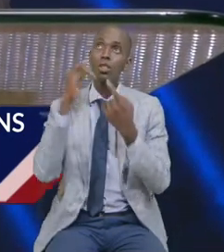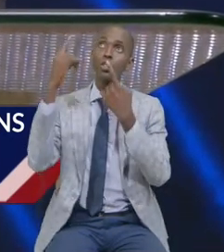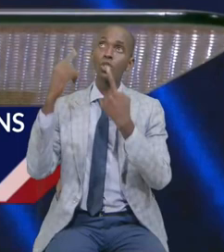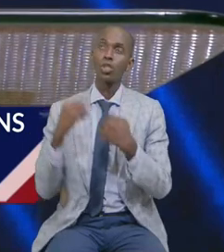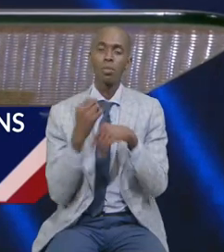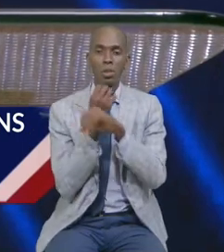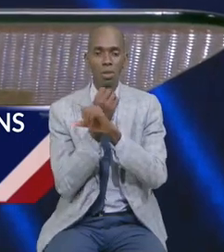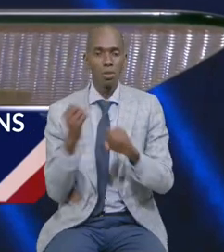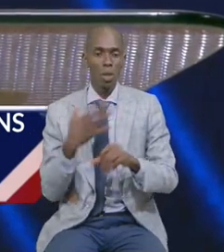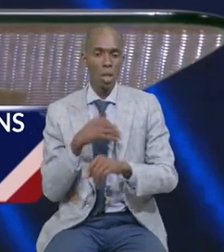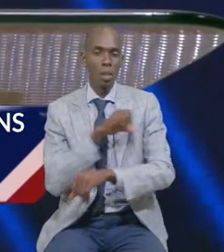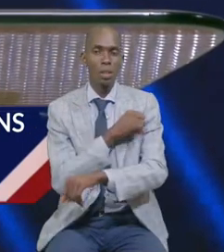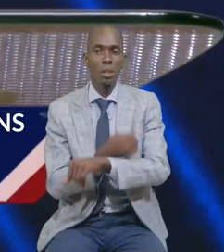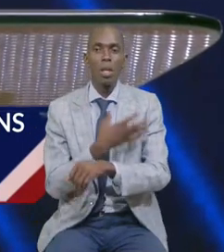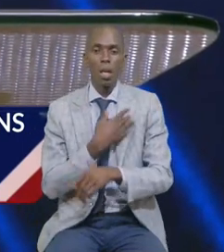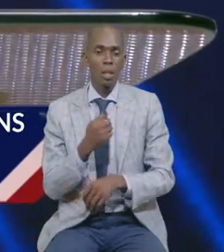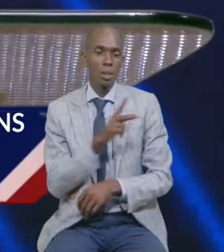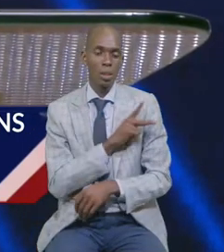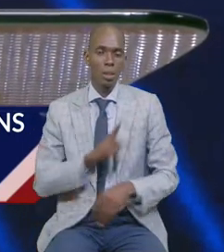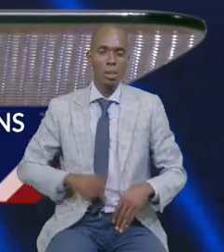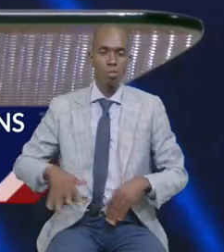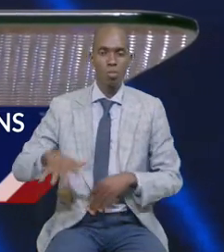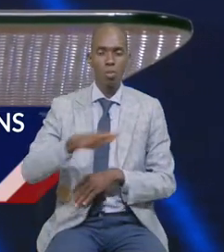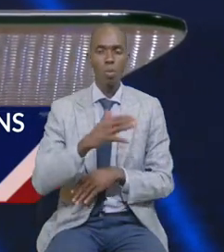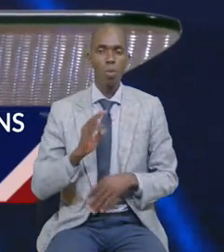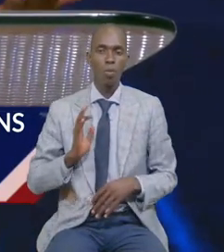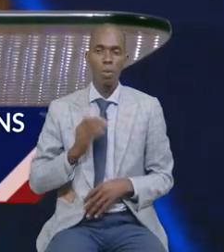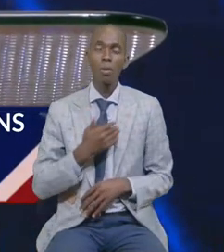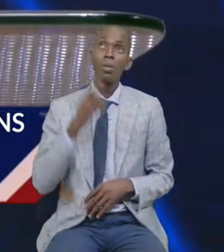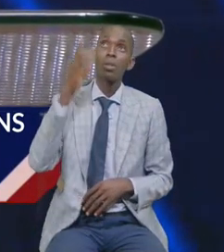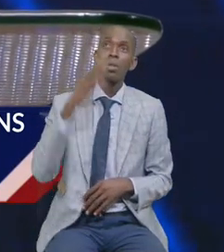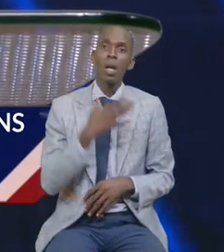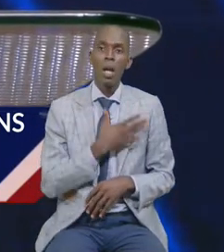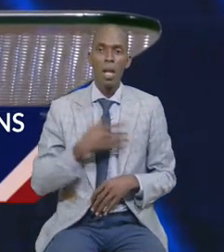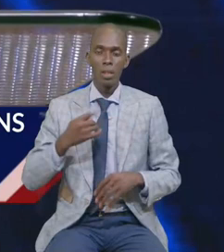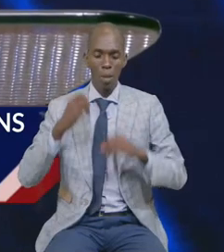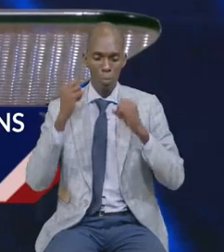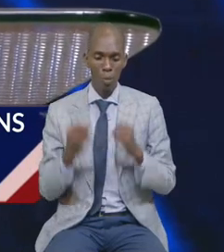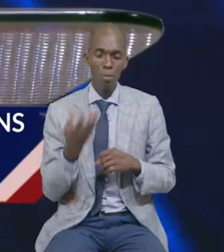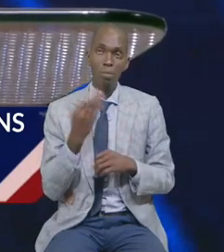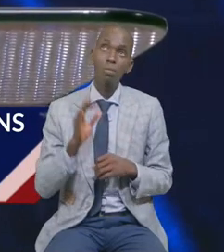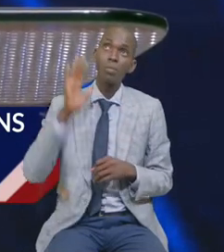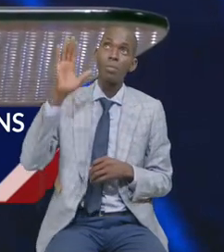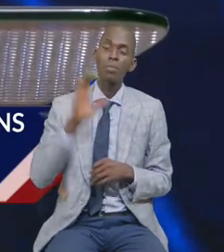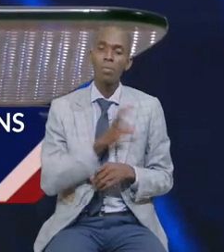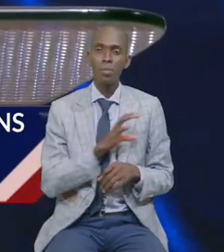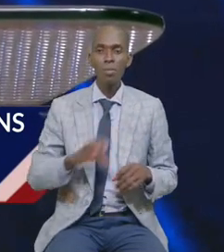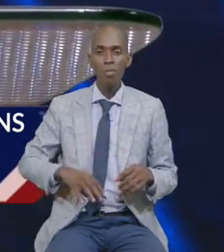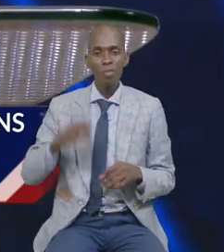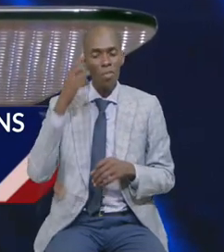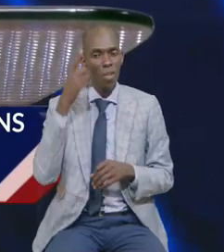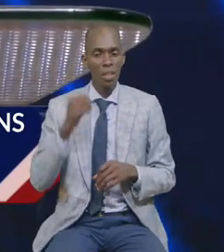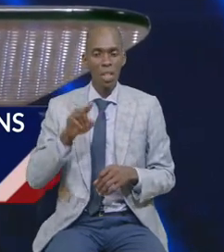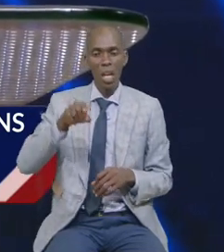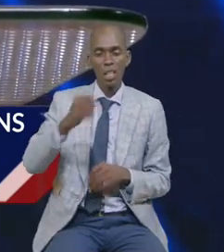and strength and the kingdom of our God and the power of his Christ, for the